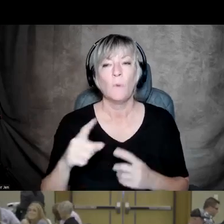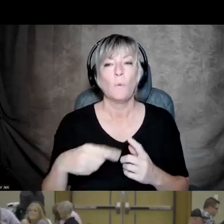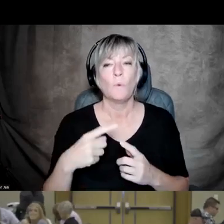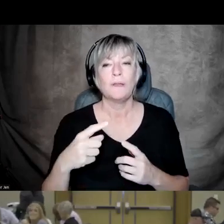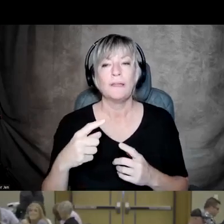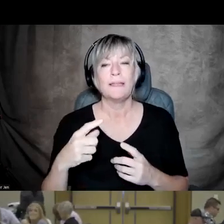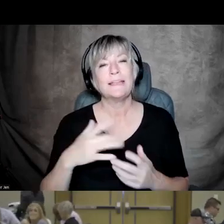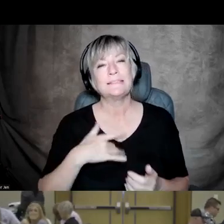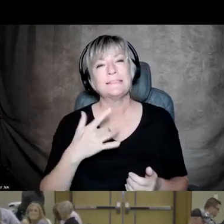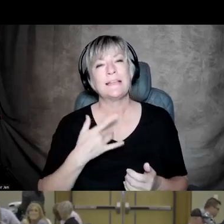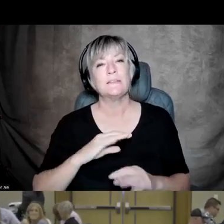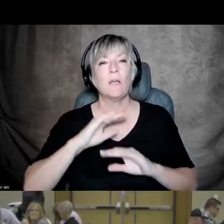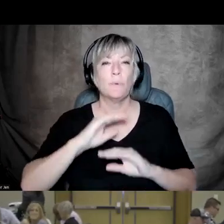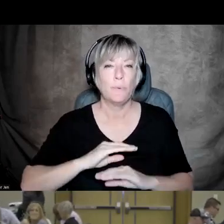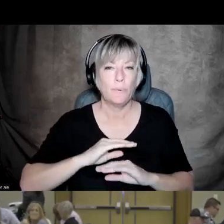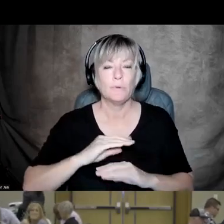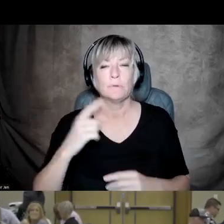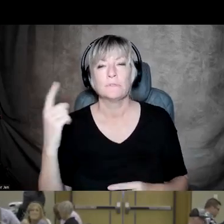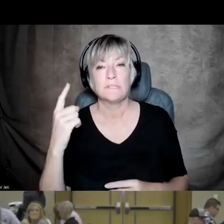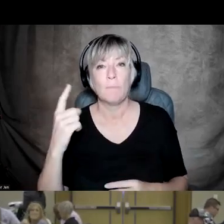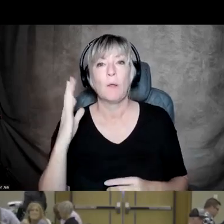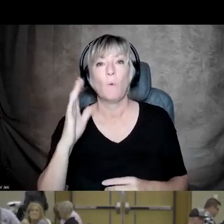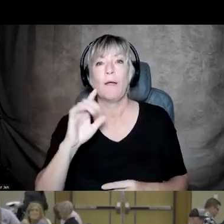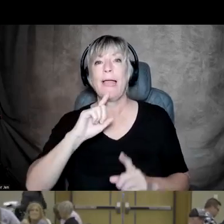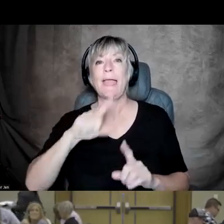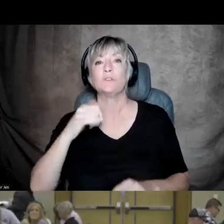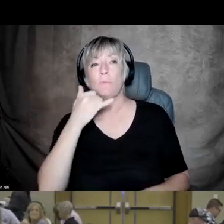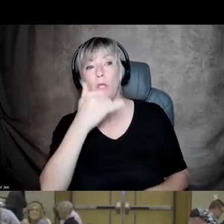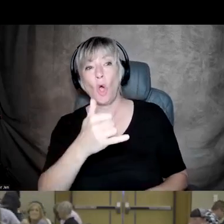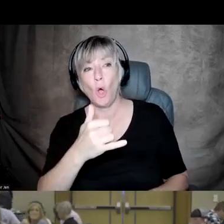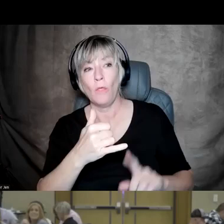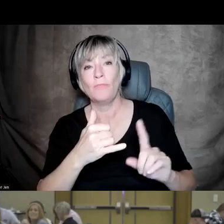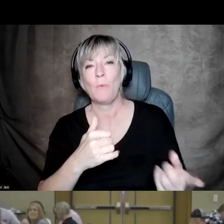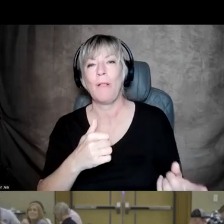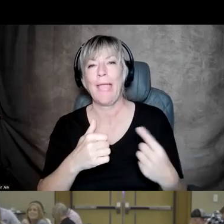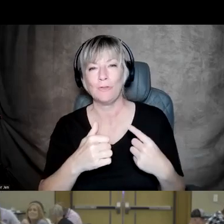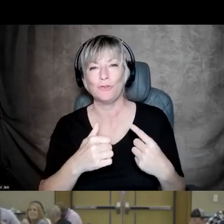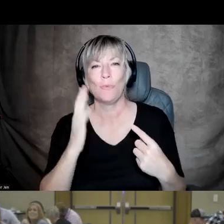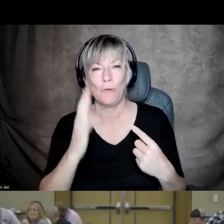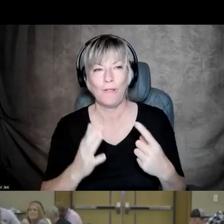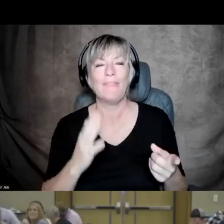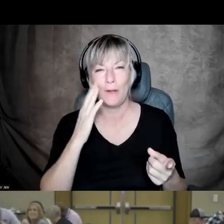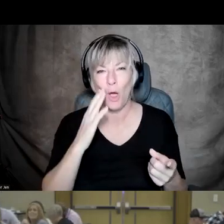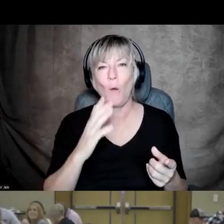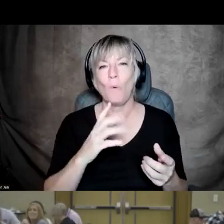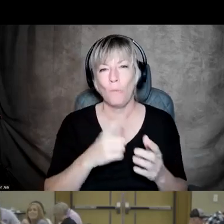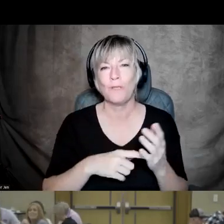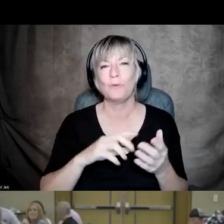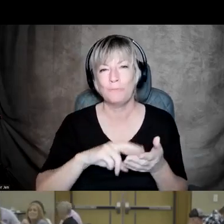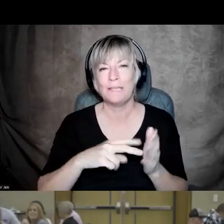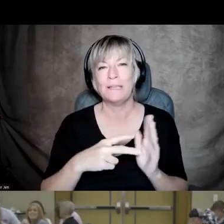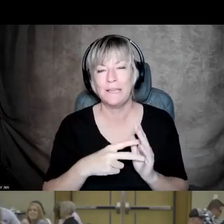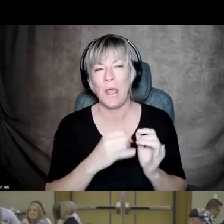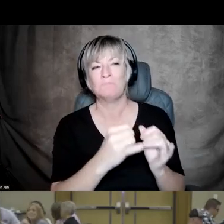a sense of relief that somebody picking up the phone when we call, they know what they're talking about, who